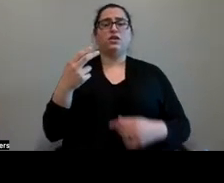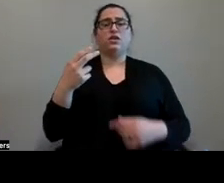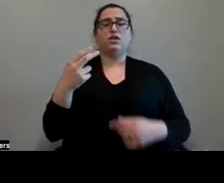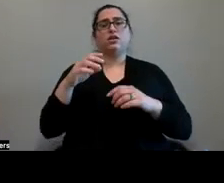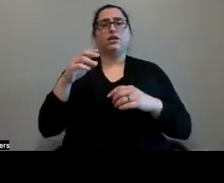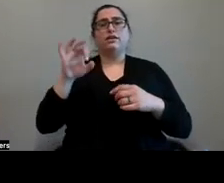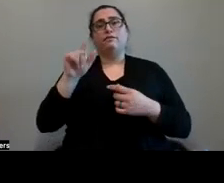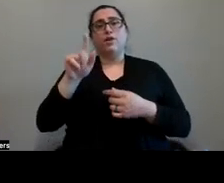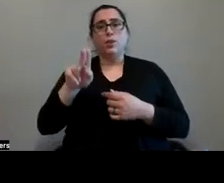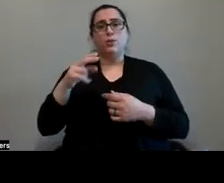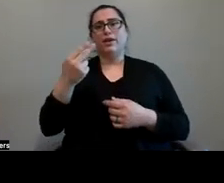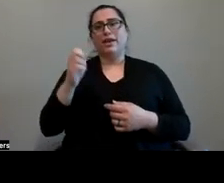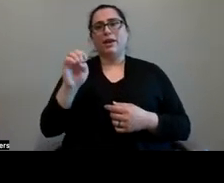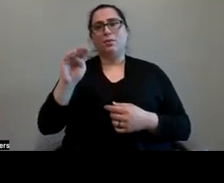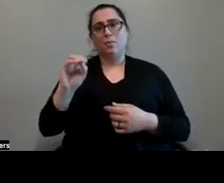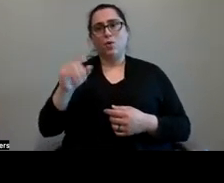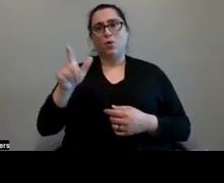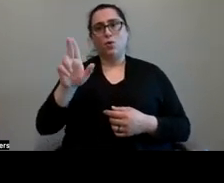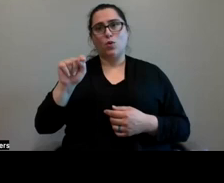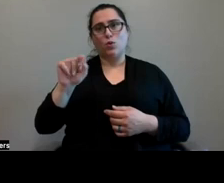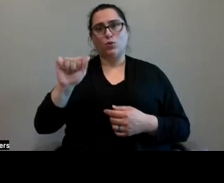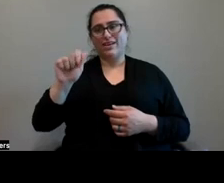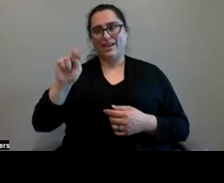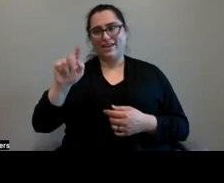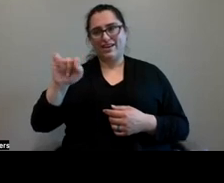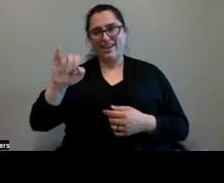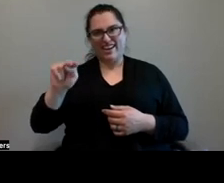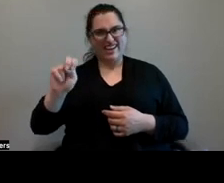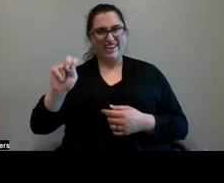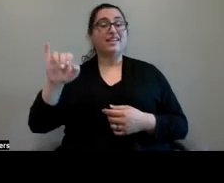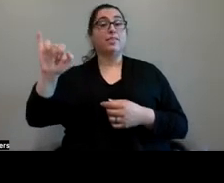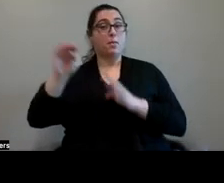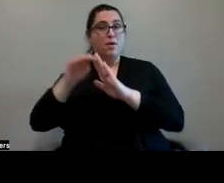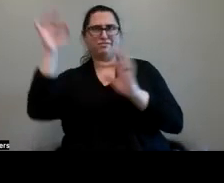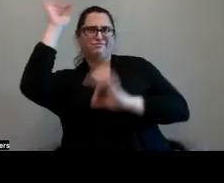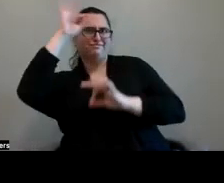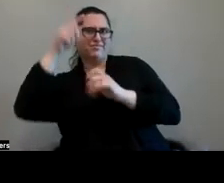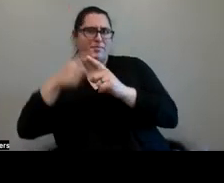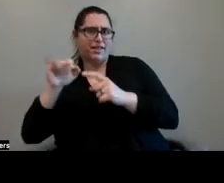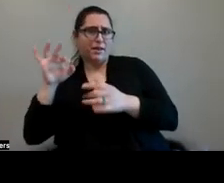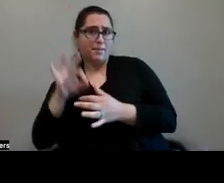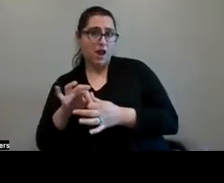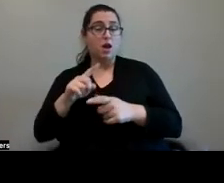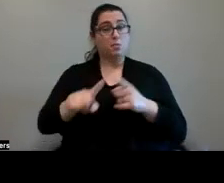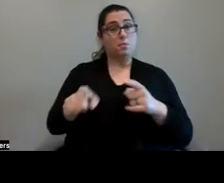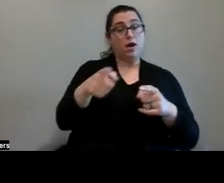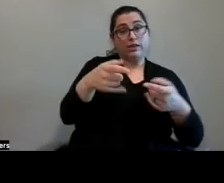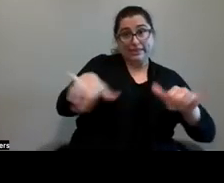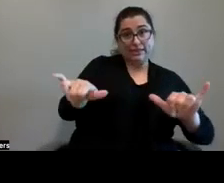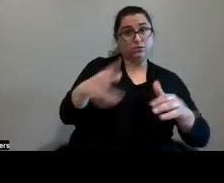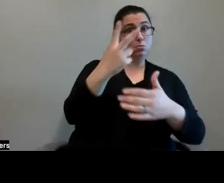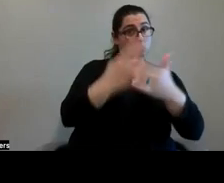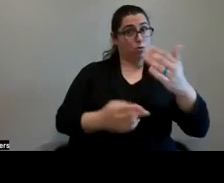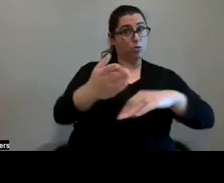influenza hemagglutinin, we saw that 2 of those mutations had a significant improvement in